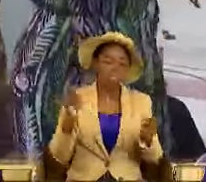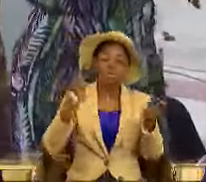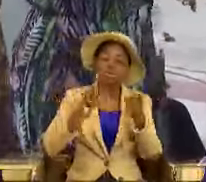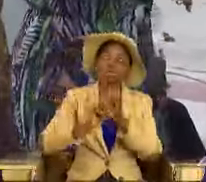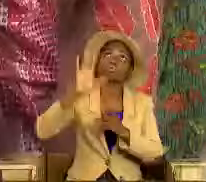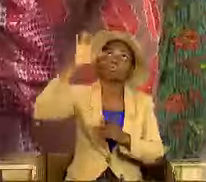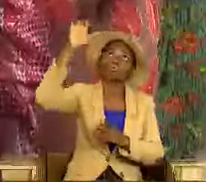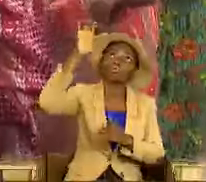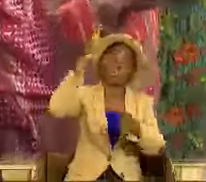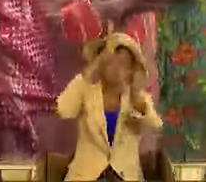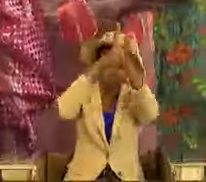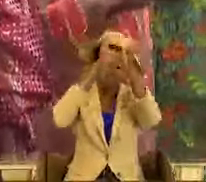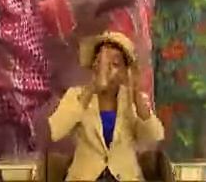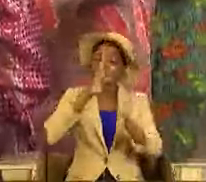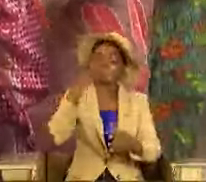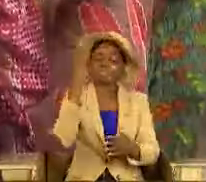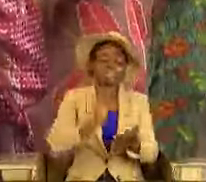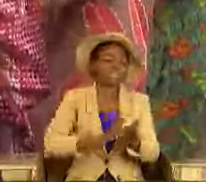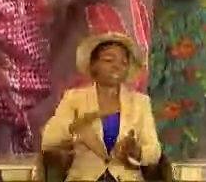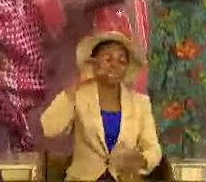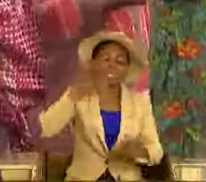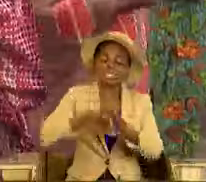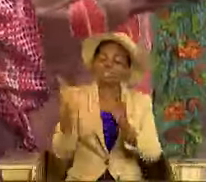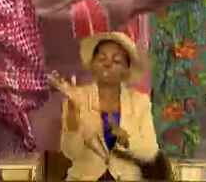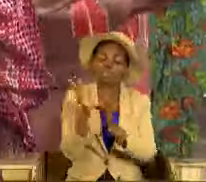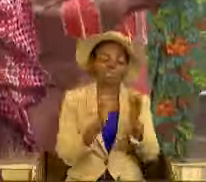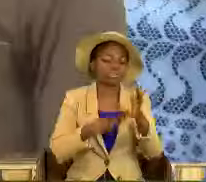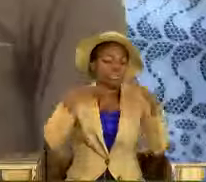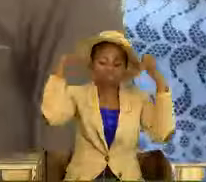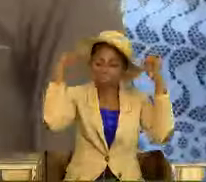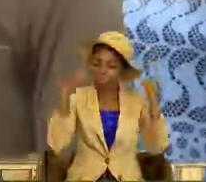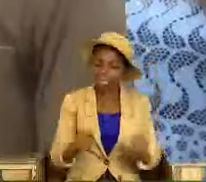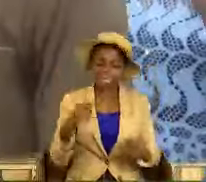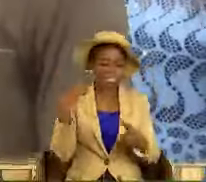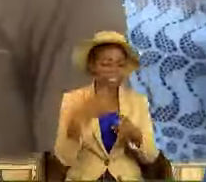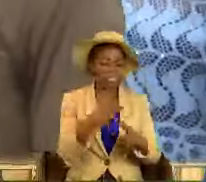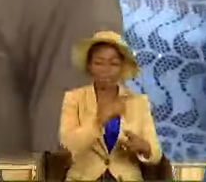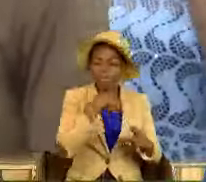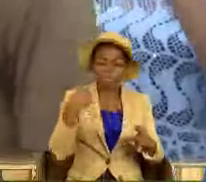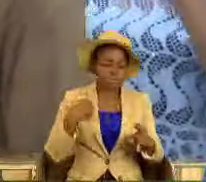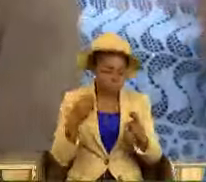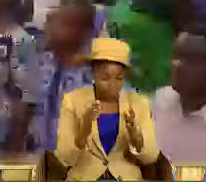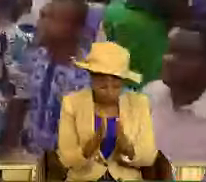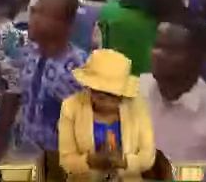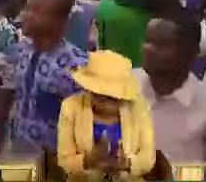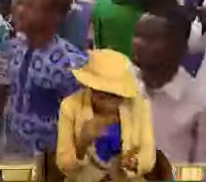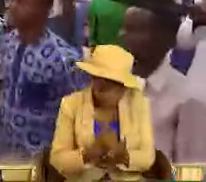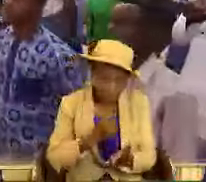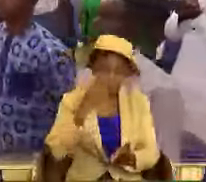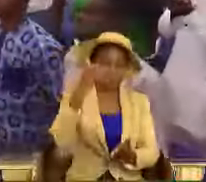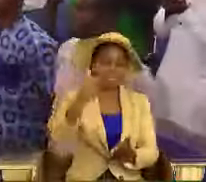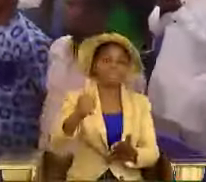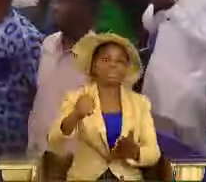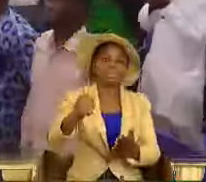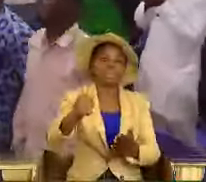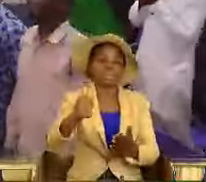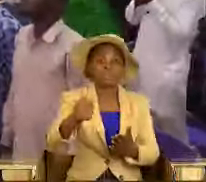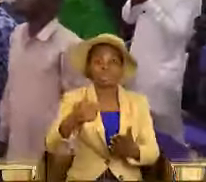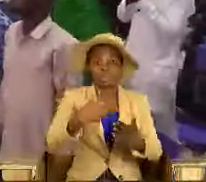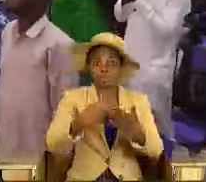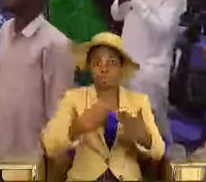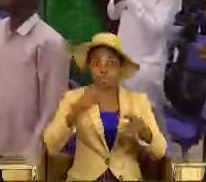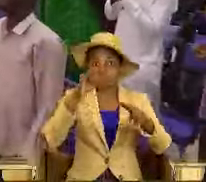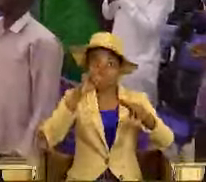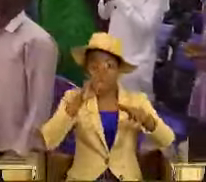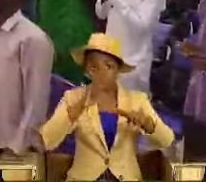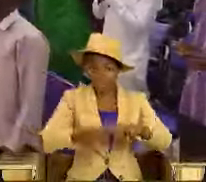the glory in Jesus mighty name we pray before you sit down like you to be a